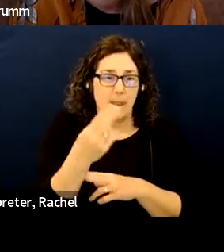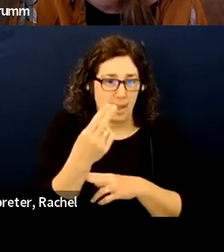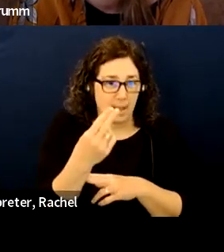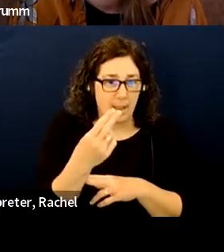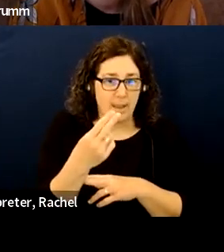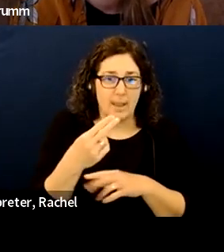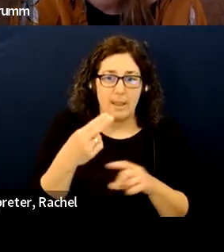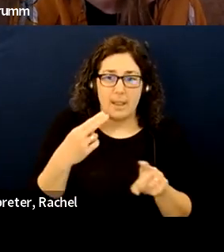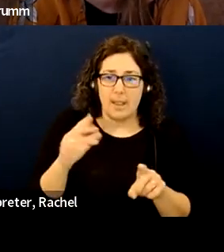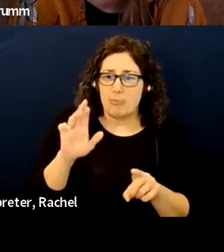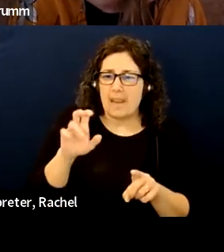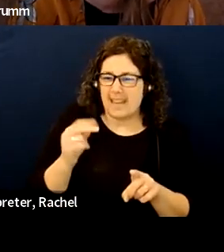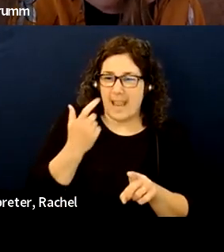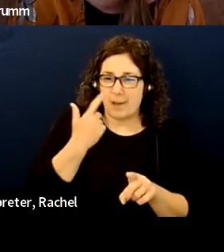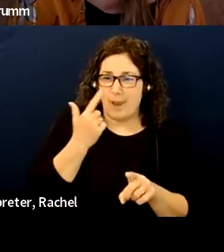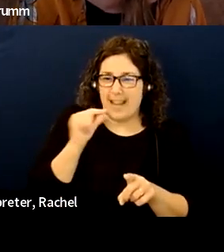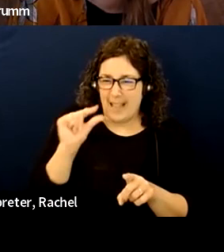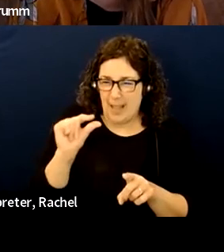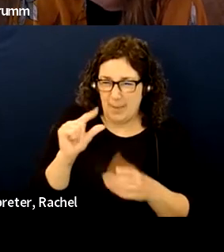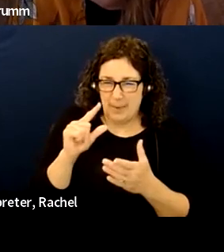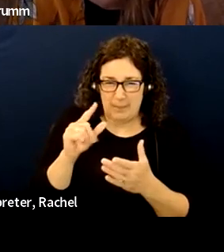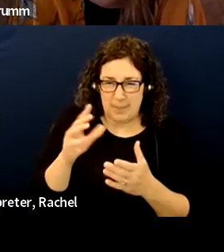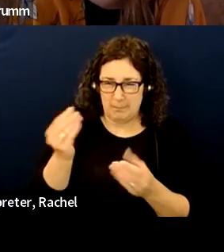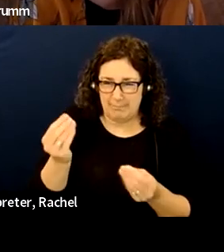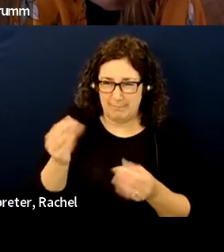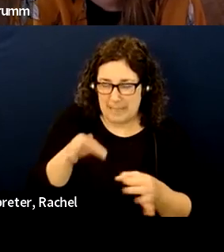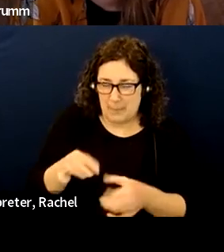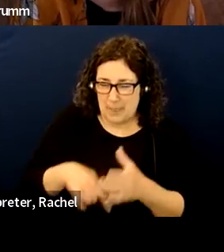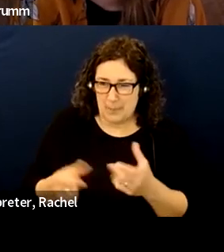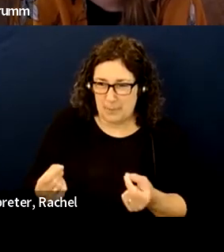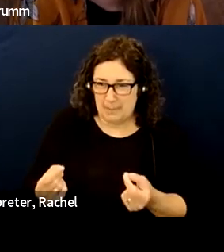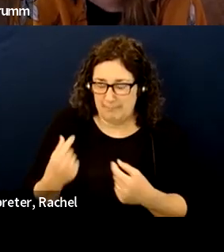Regan, I cried a little when you said what you were doing. So sweet.